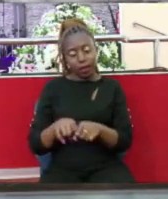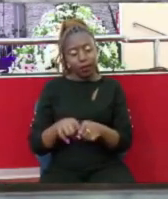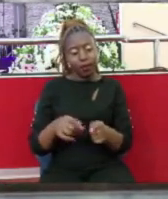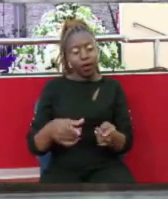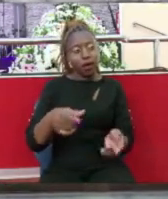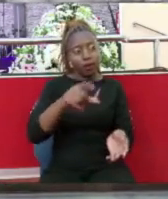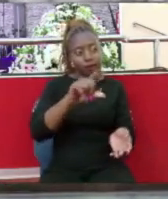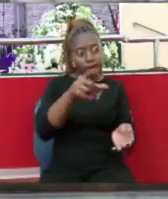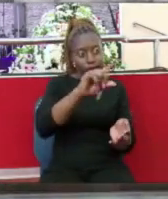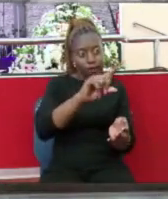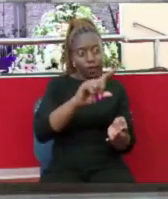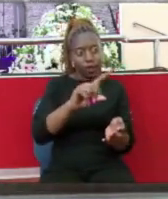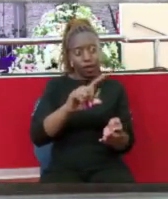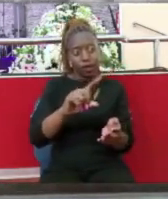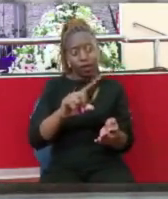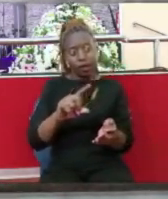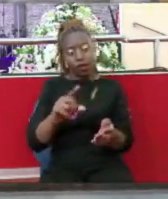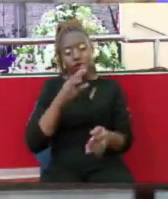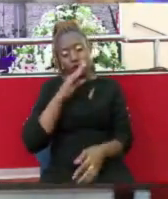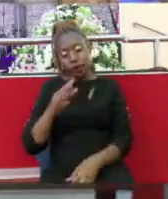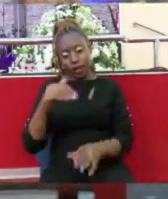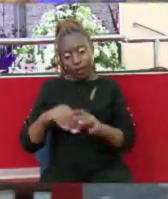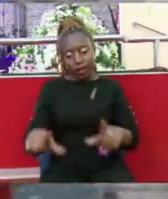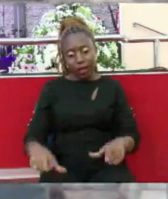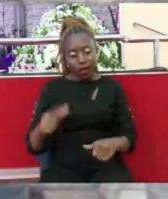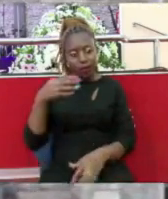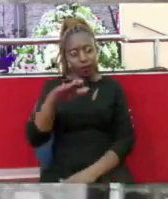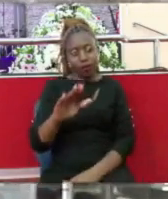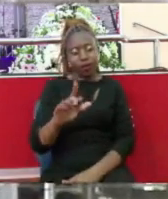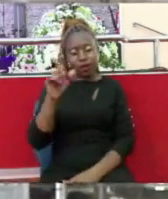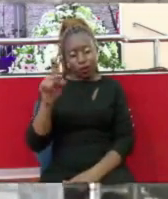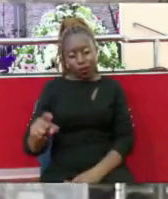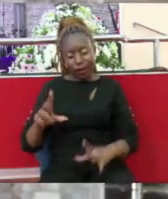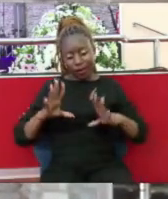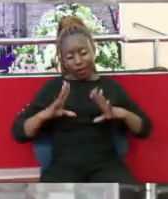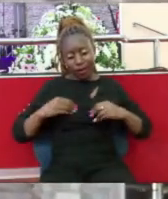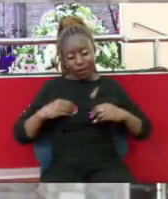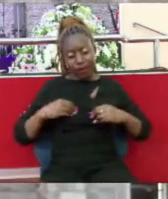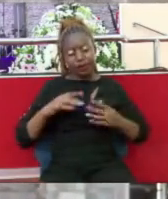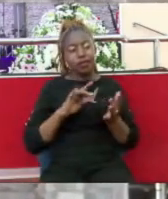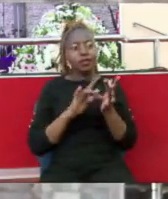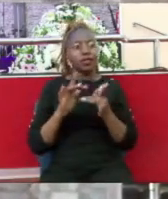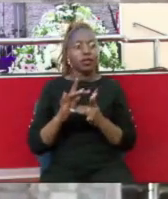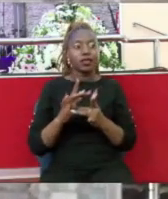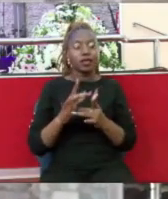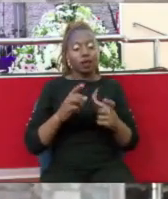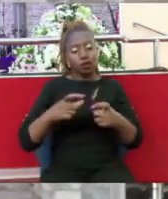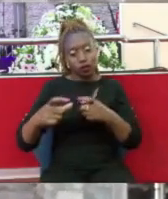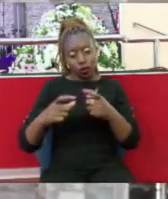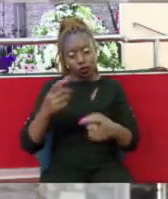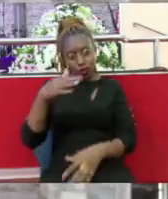Allow Jesus to be in charge of your life. Ruhusu Yesu amundu maisha yako. Why do we refuse to allow God to be in charge of our lives? Kwa